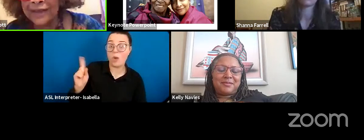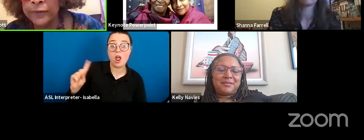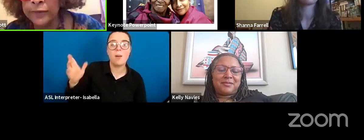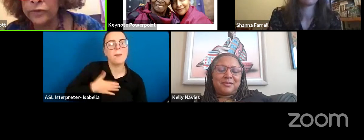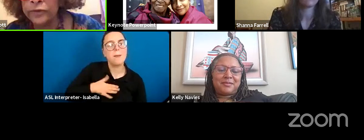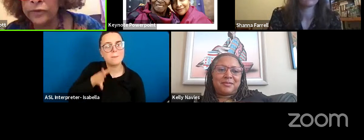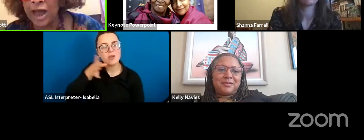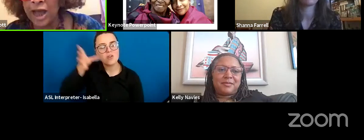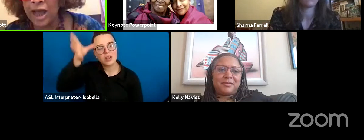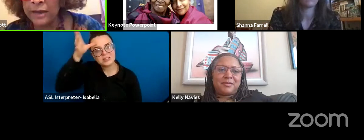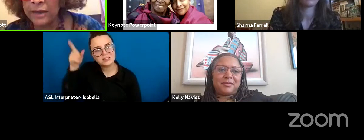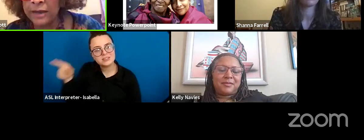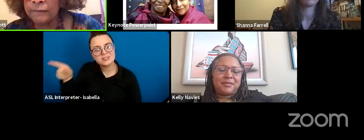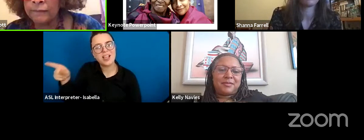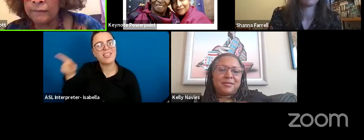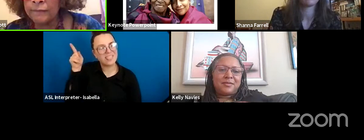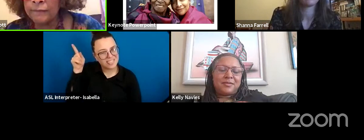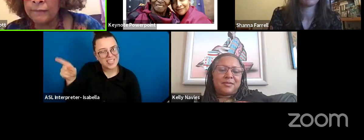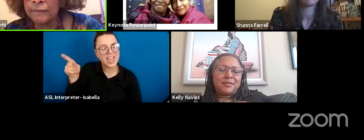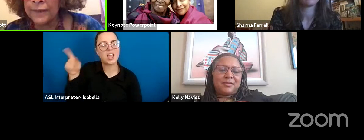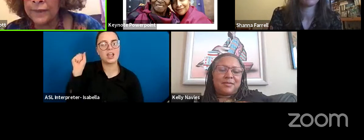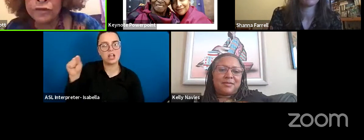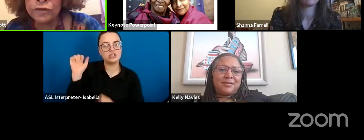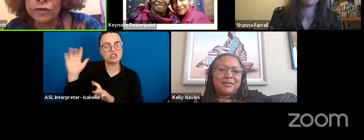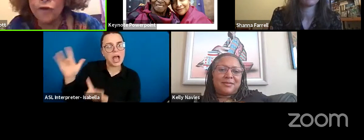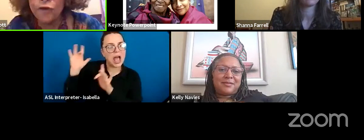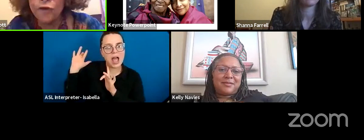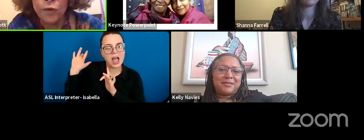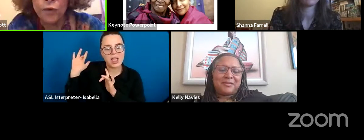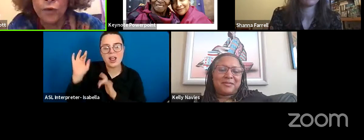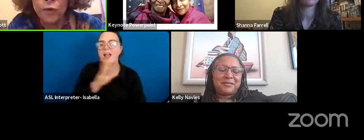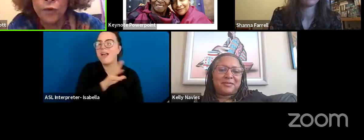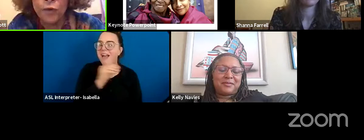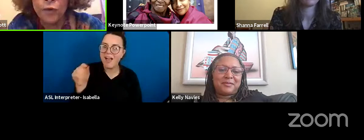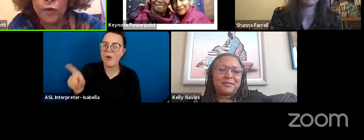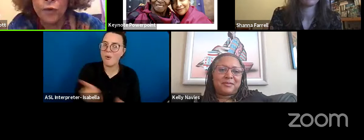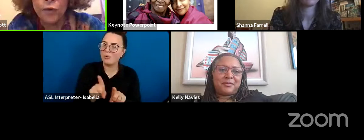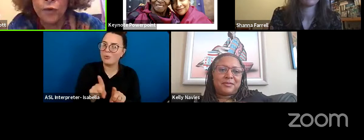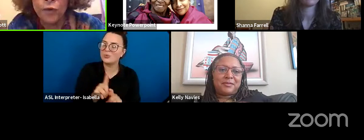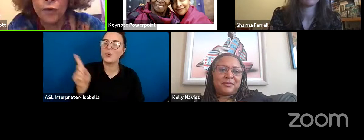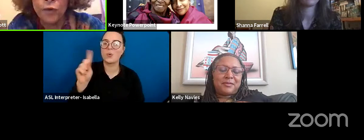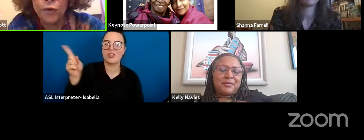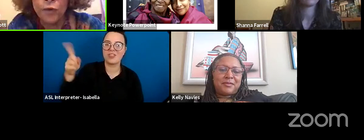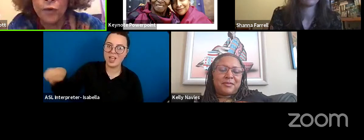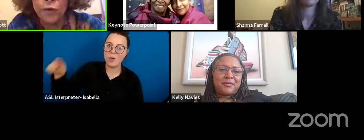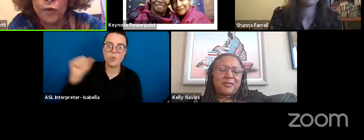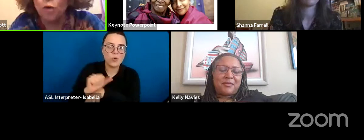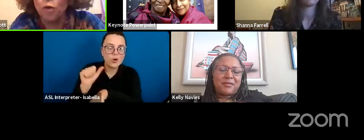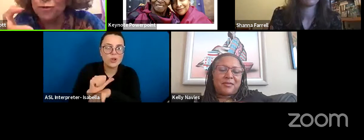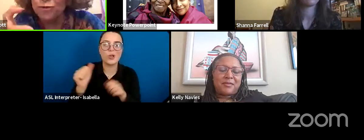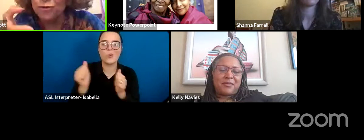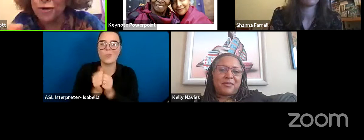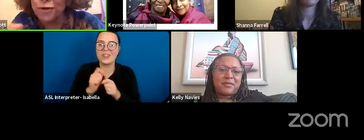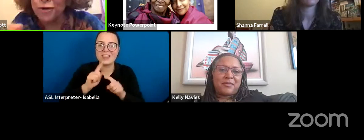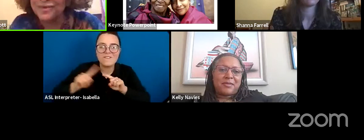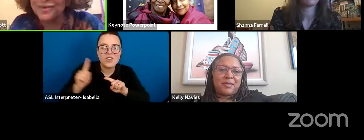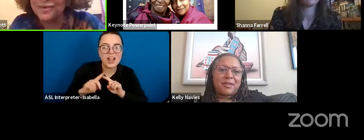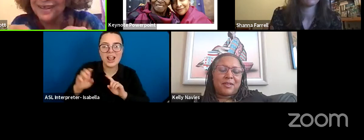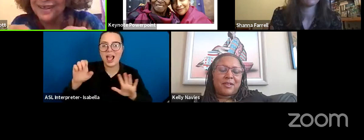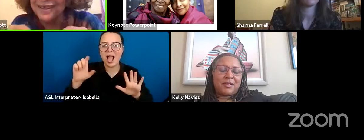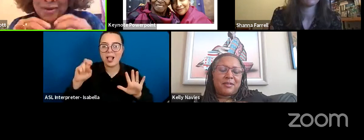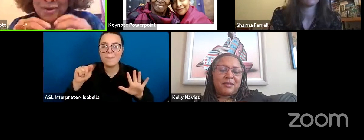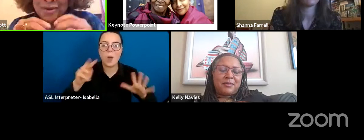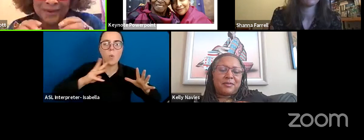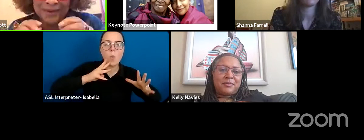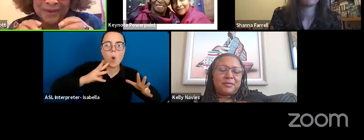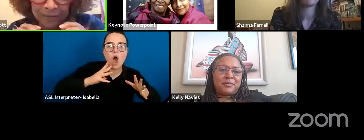that's where they could shine. And it was also where they were working with the elements, with water and dirt